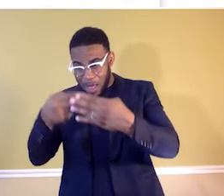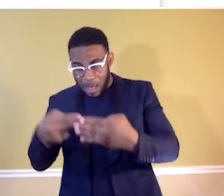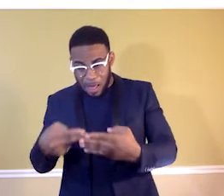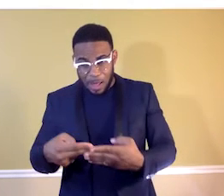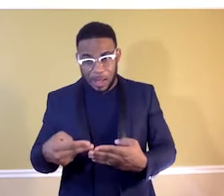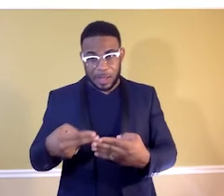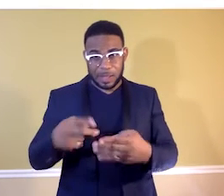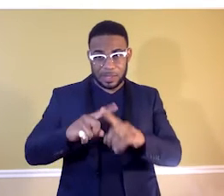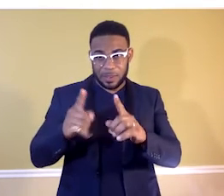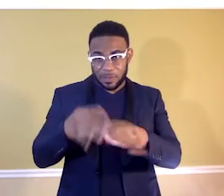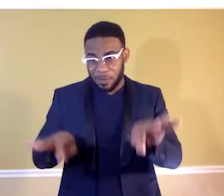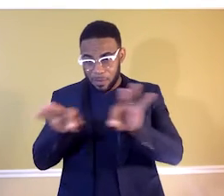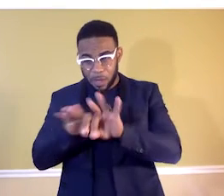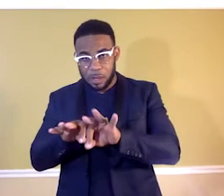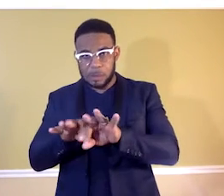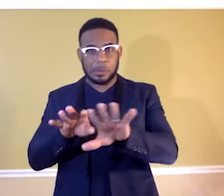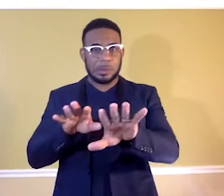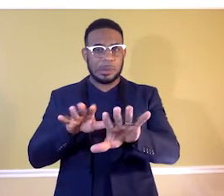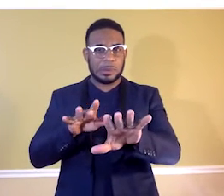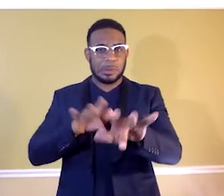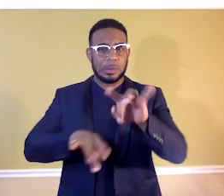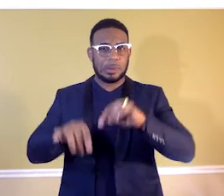values. Oops.